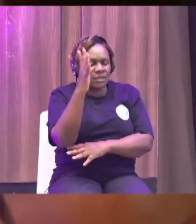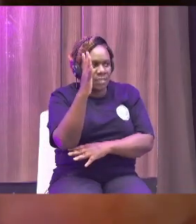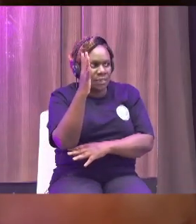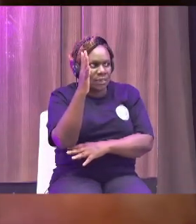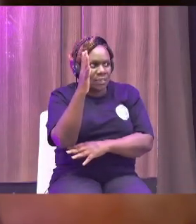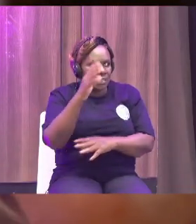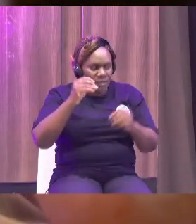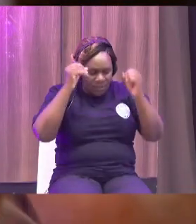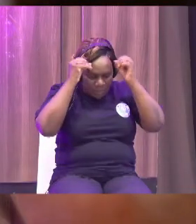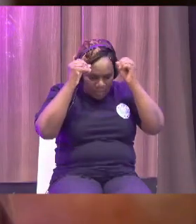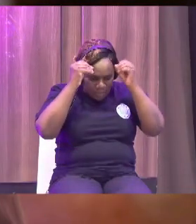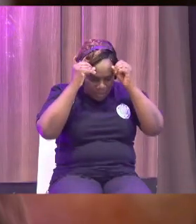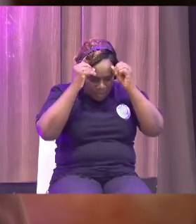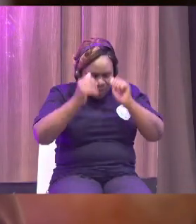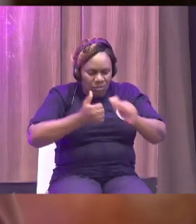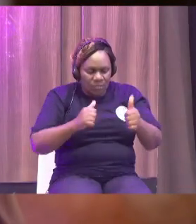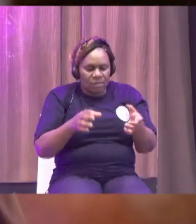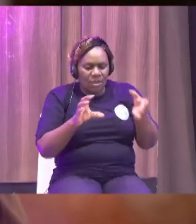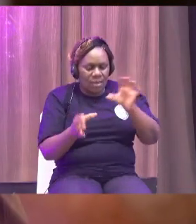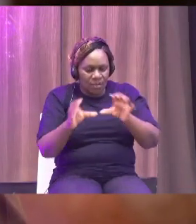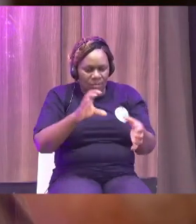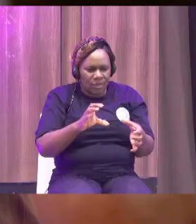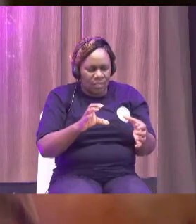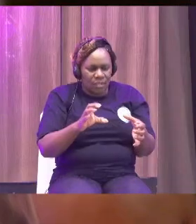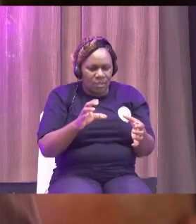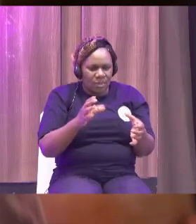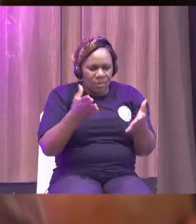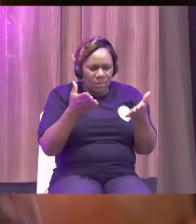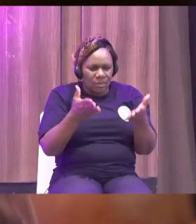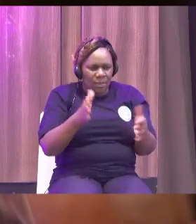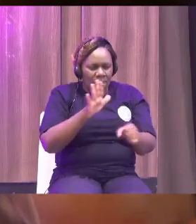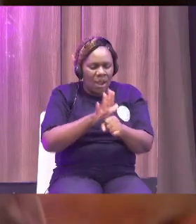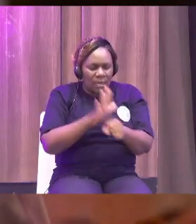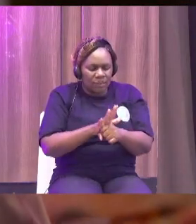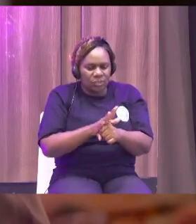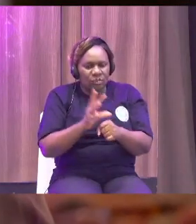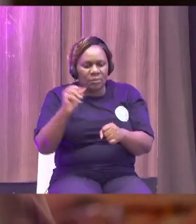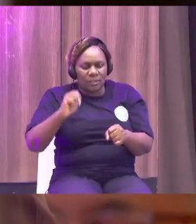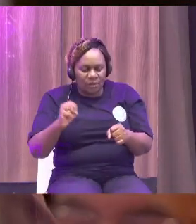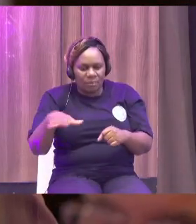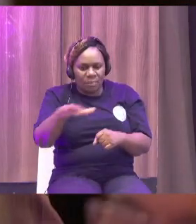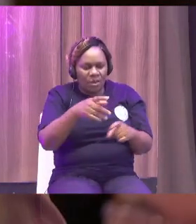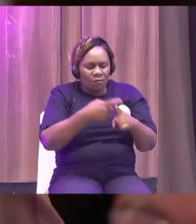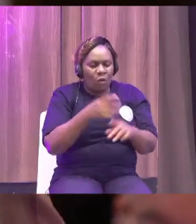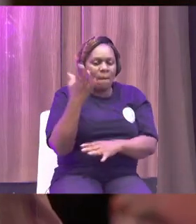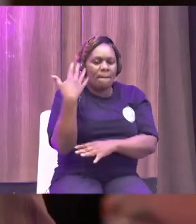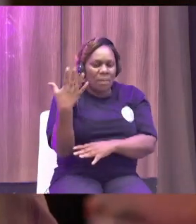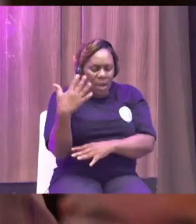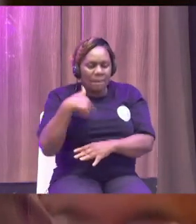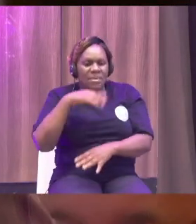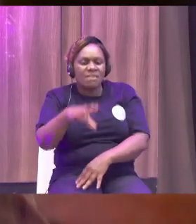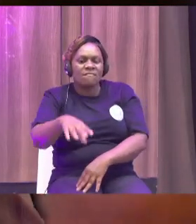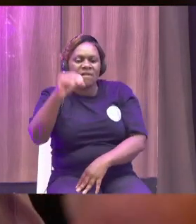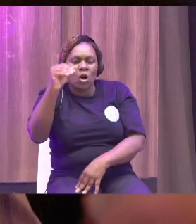silico studies and computational chemistry. And some of the metabolites, compounds from the plants, I got